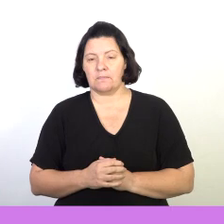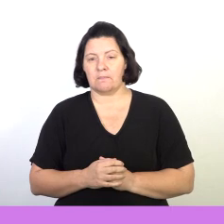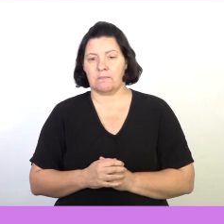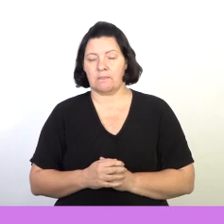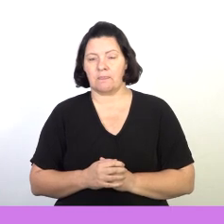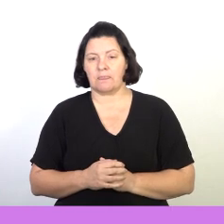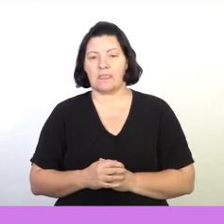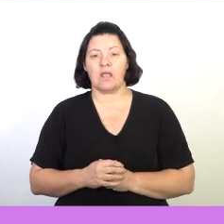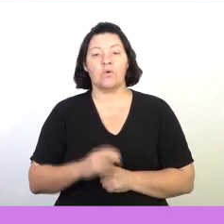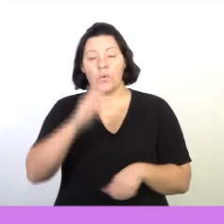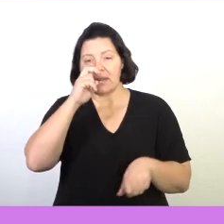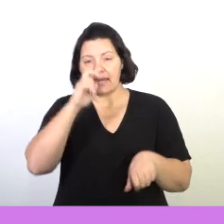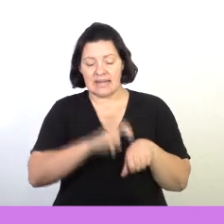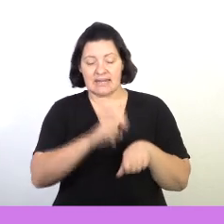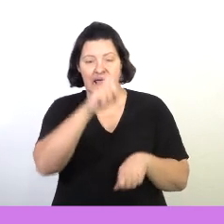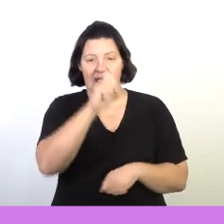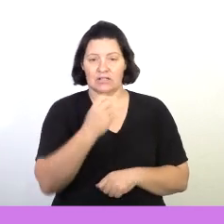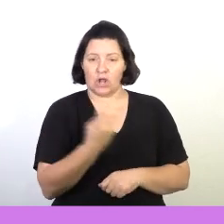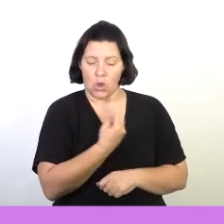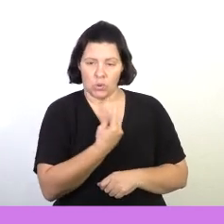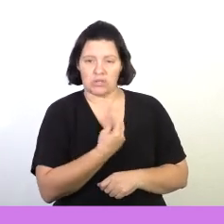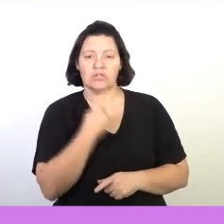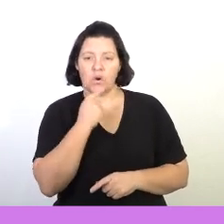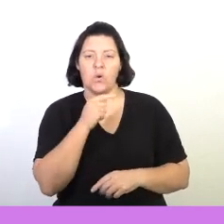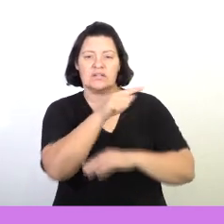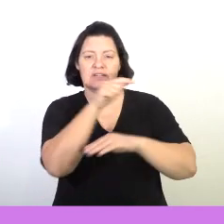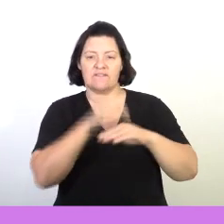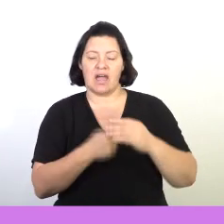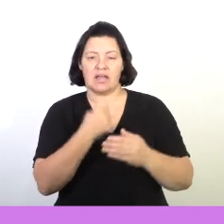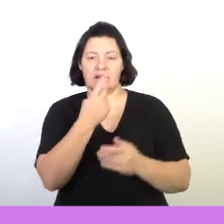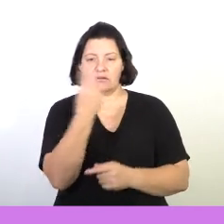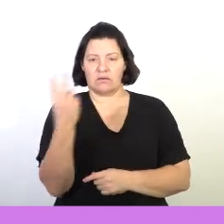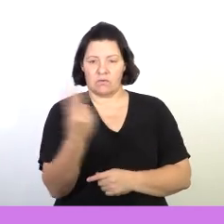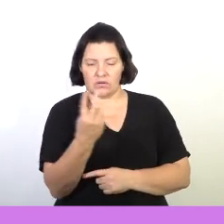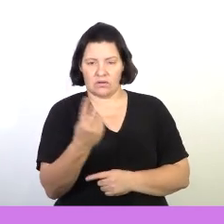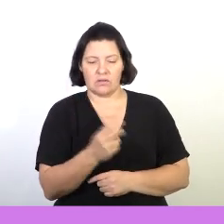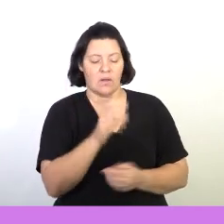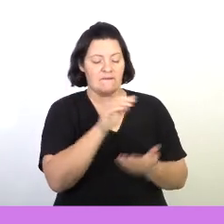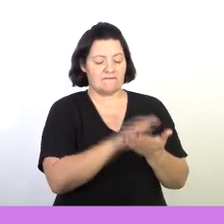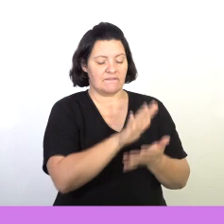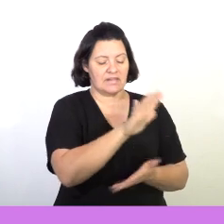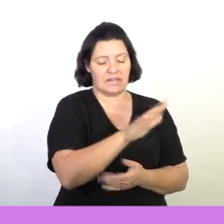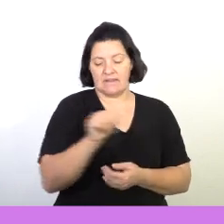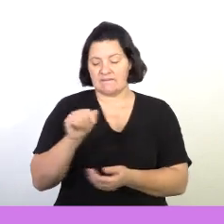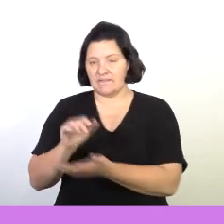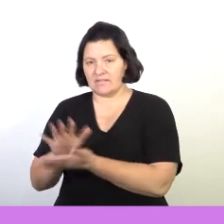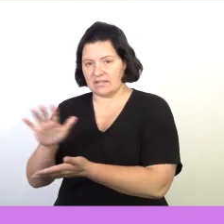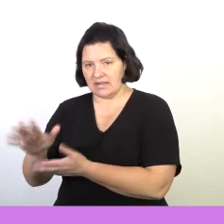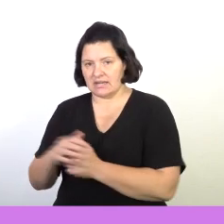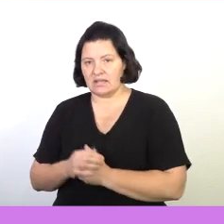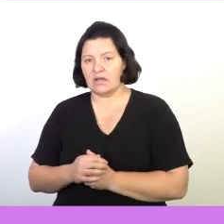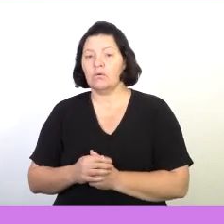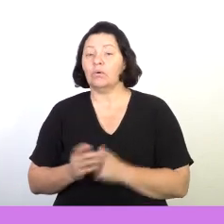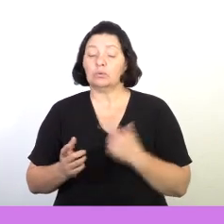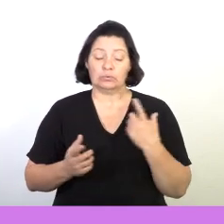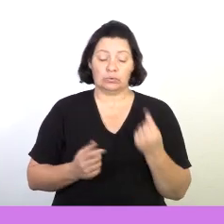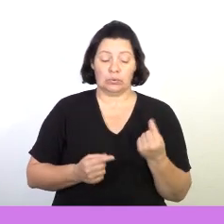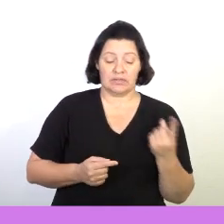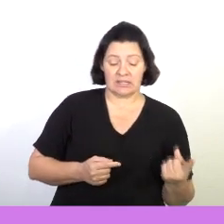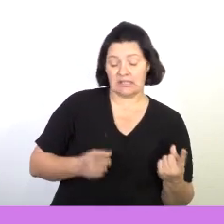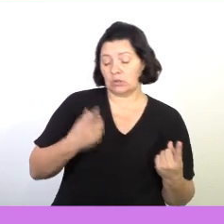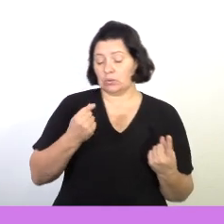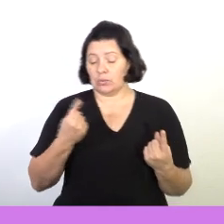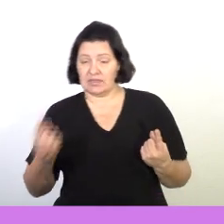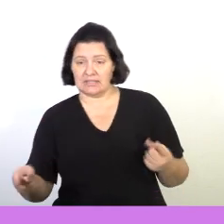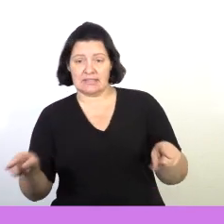tablespoons. We need x alone. We will then divide both sides by 15. Observe the rule. What you do on